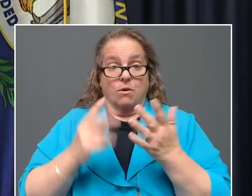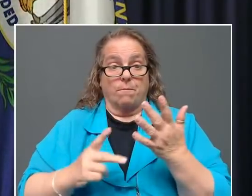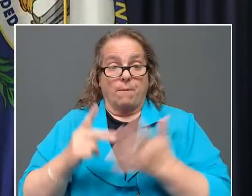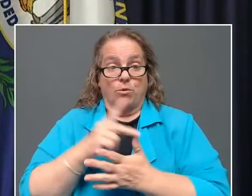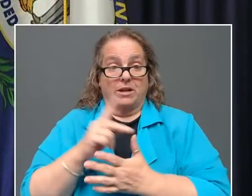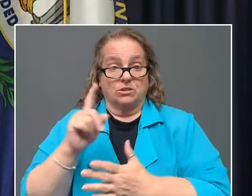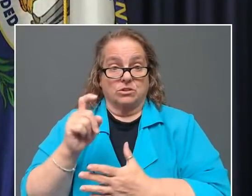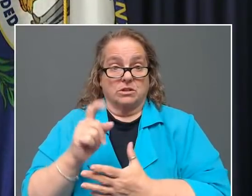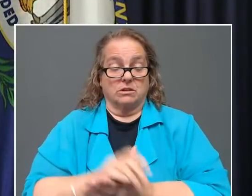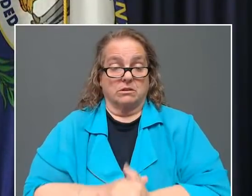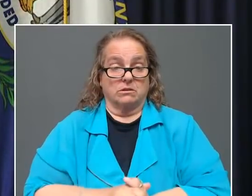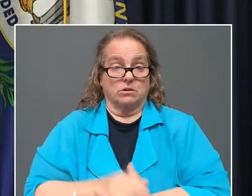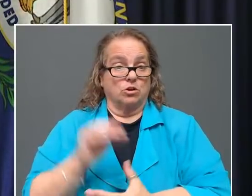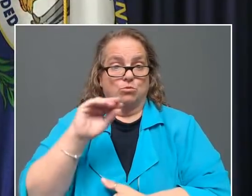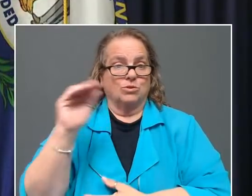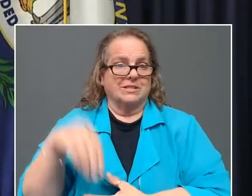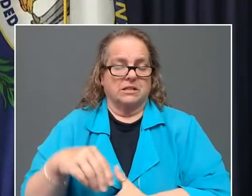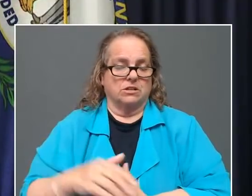just the percentage?